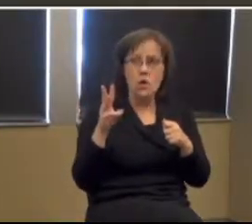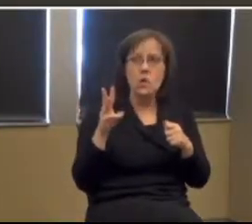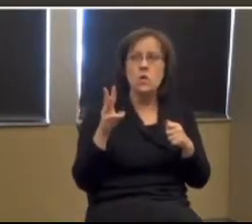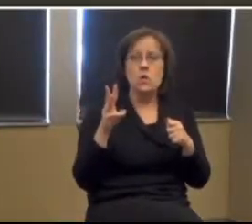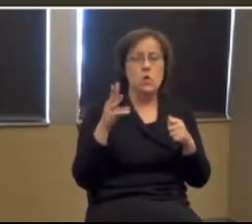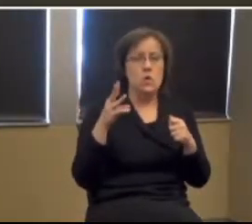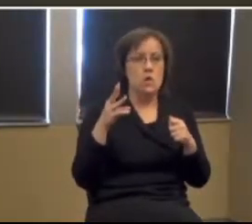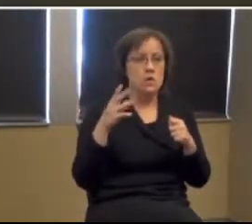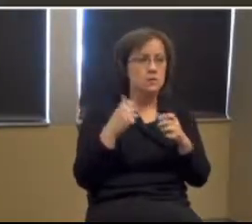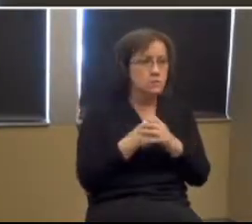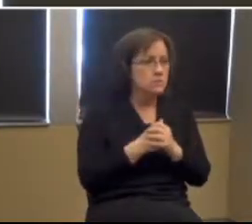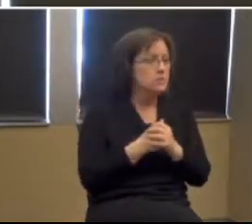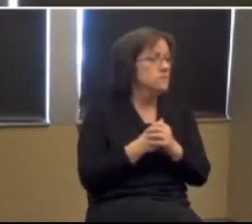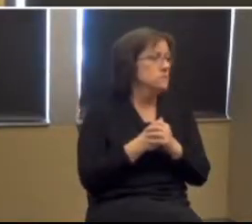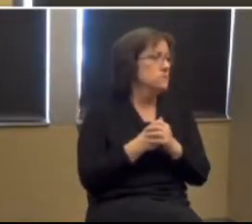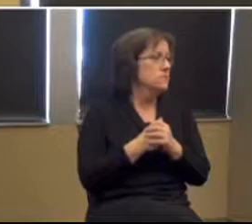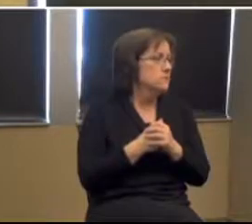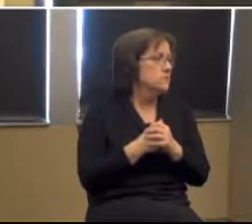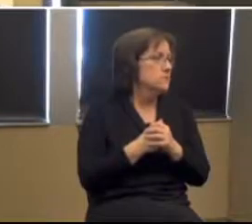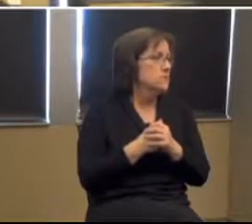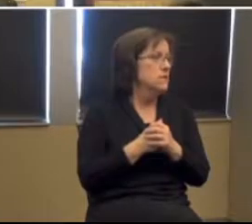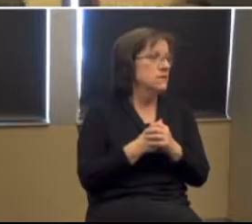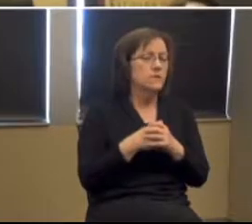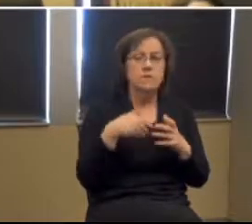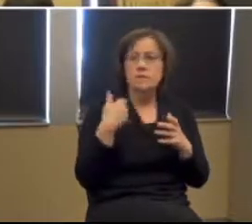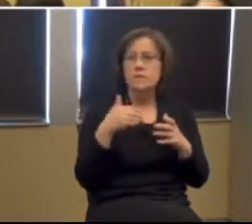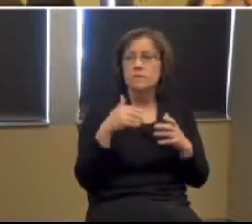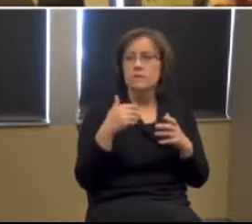That potato was way too many carbs for me.